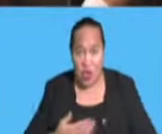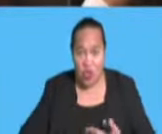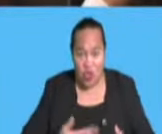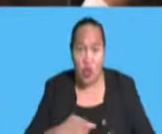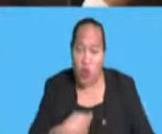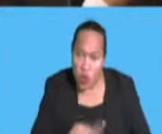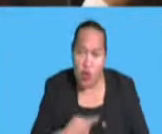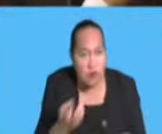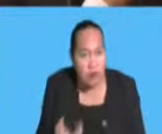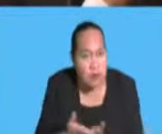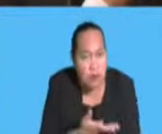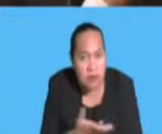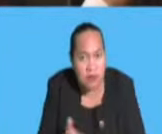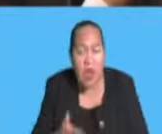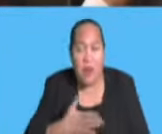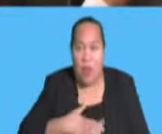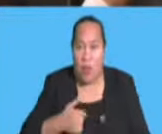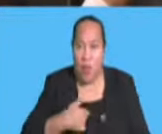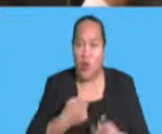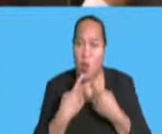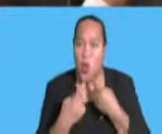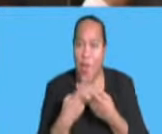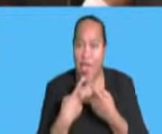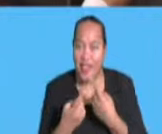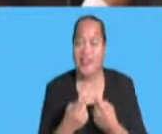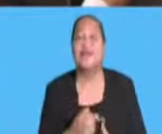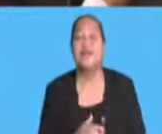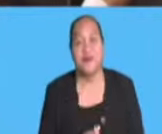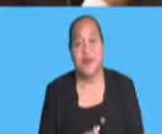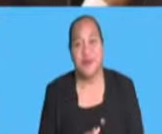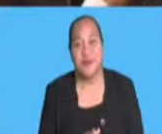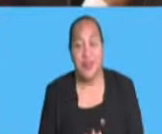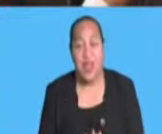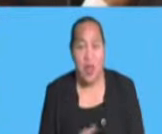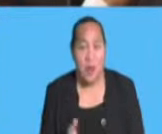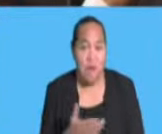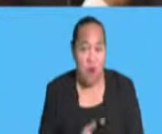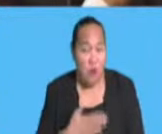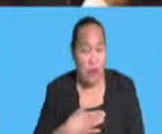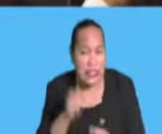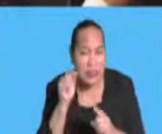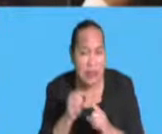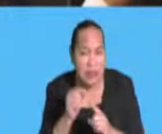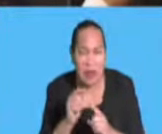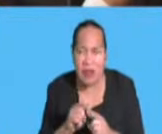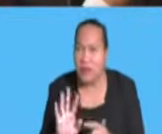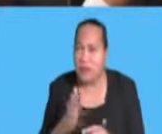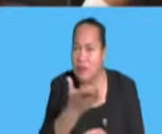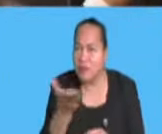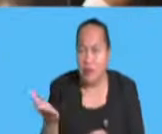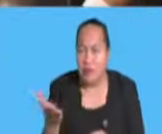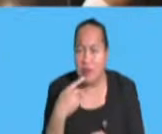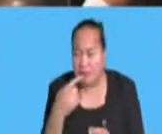dialogue, allow me to make a few general comments before I turn to specific remarks relating